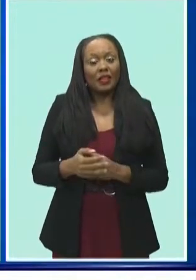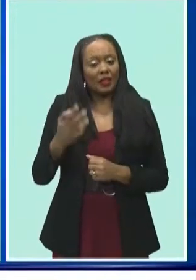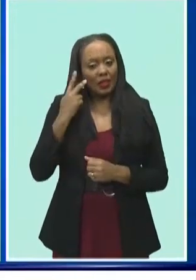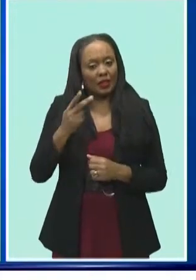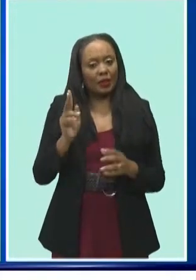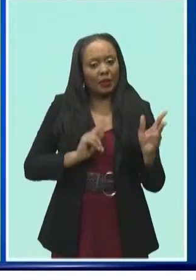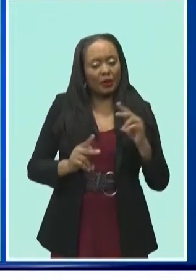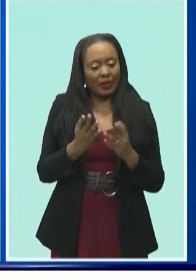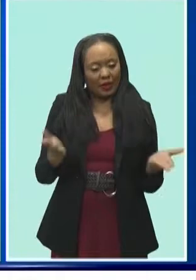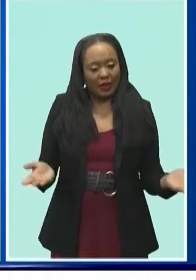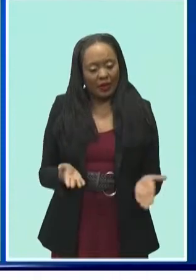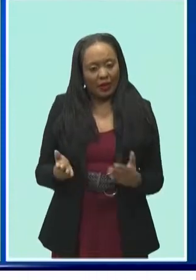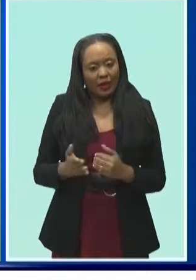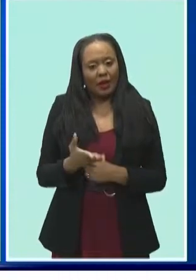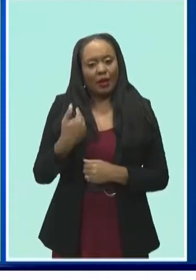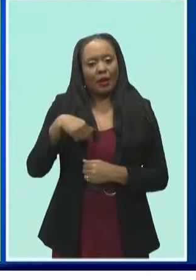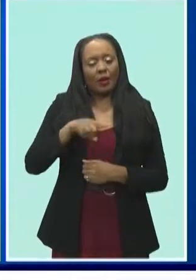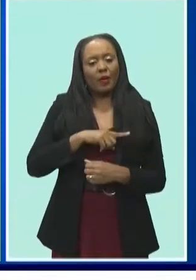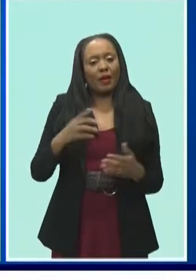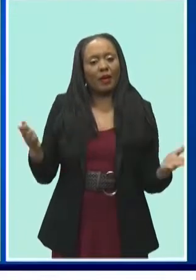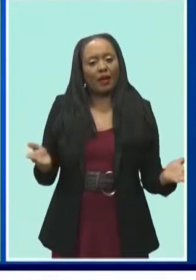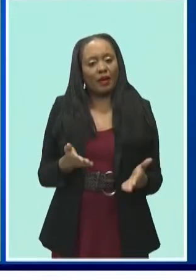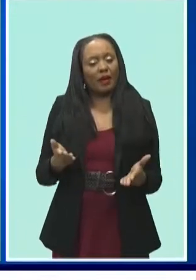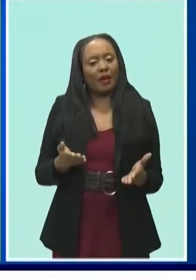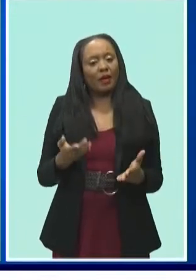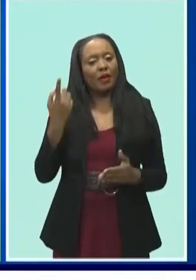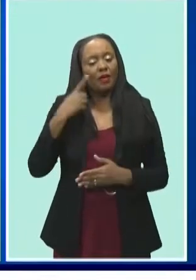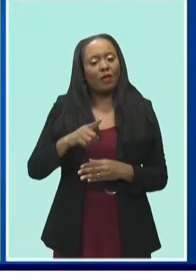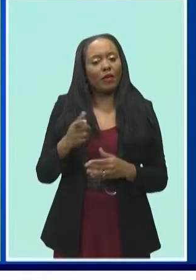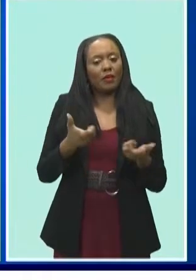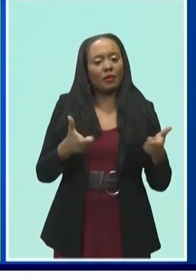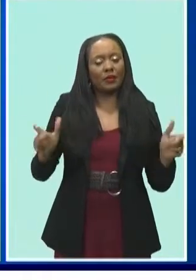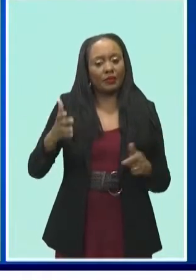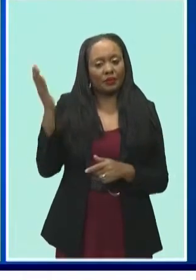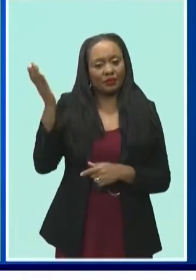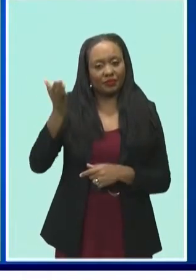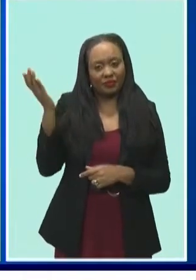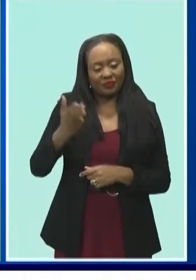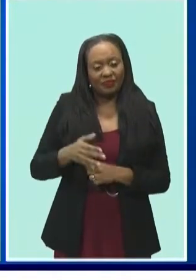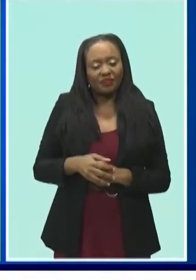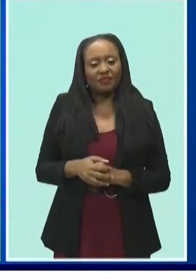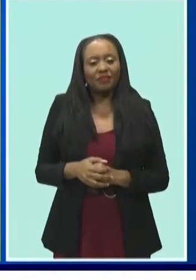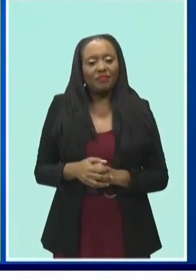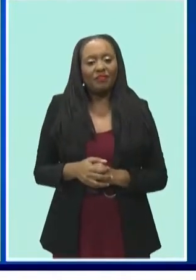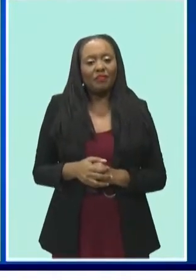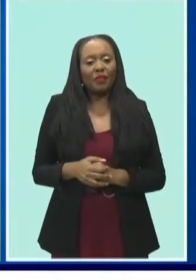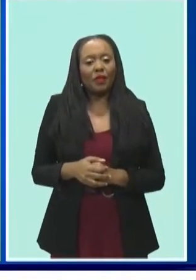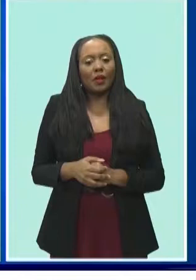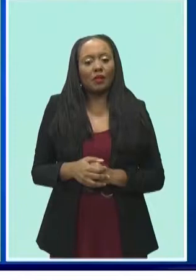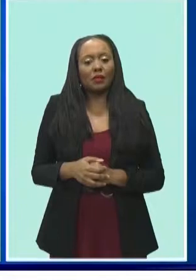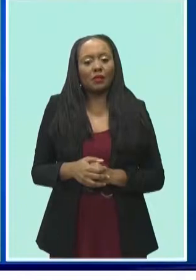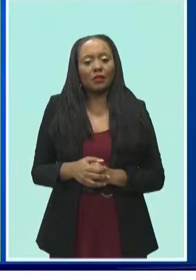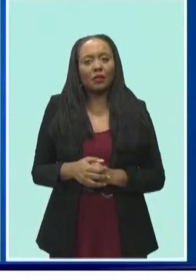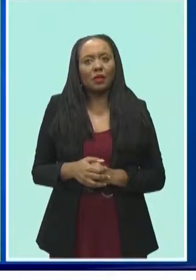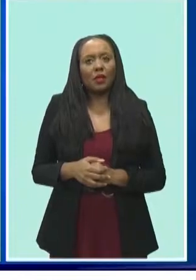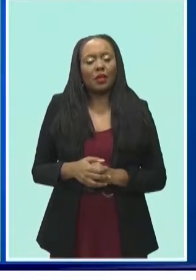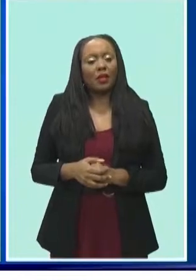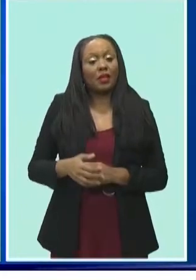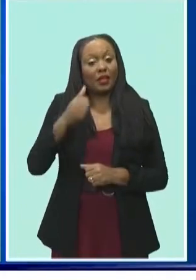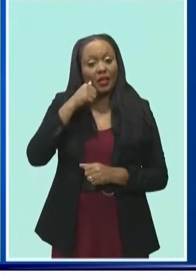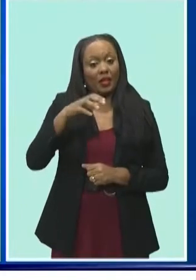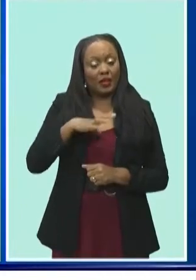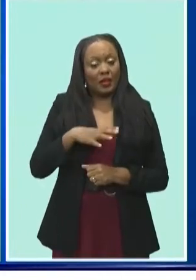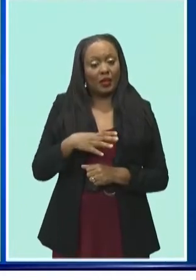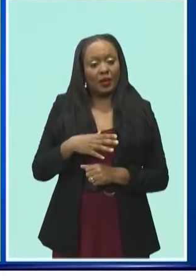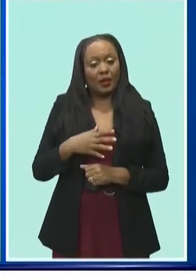we're operating from the set from which we'll be airing the forum tonight. We're delighted also to have hosted Dr. Linda Tissar, who is